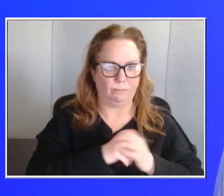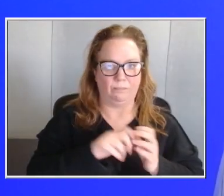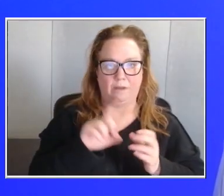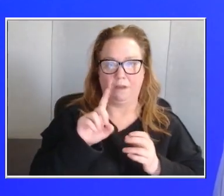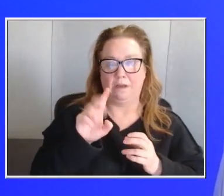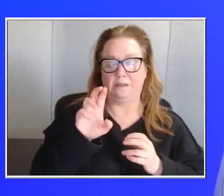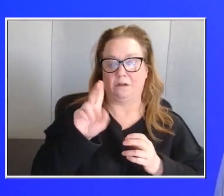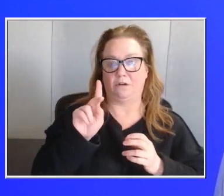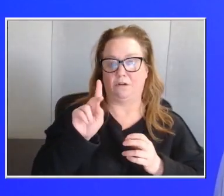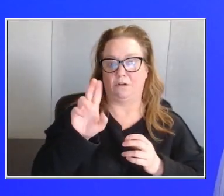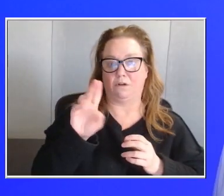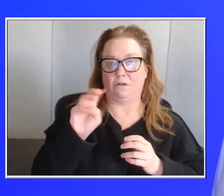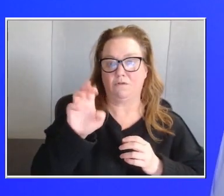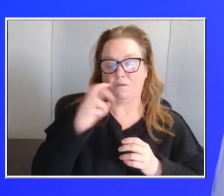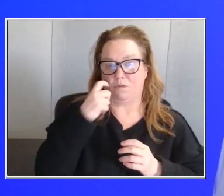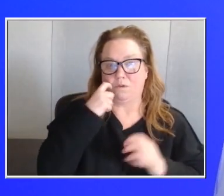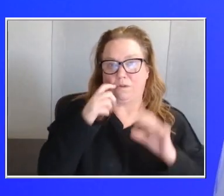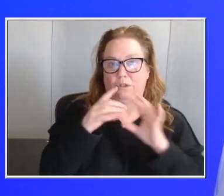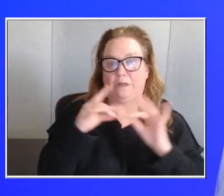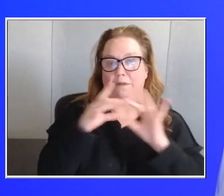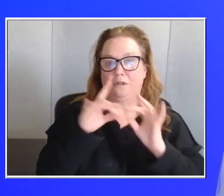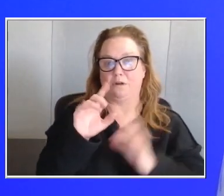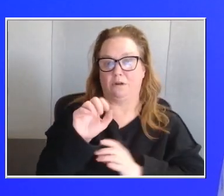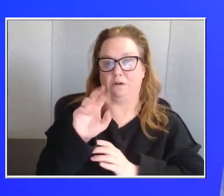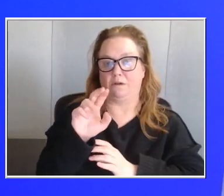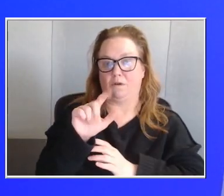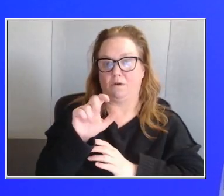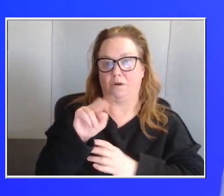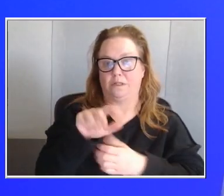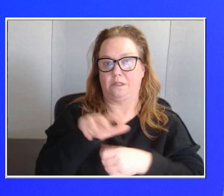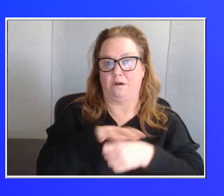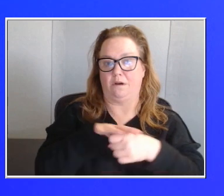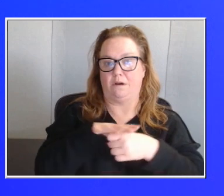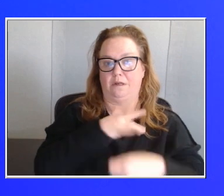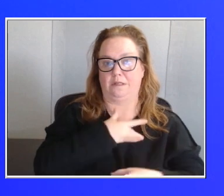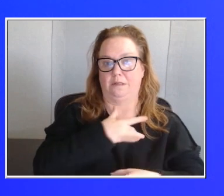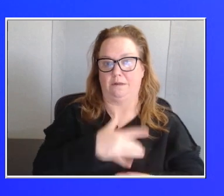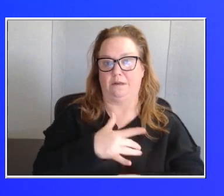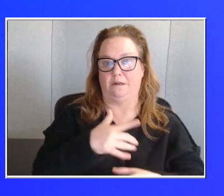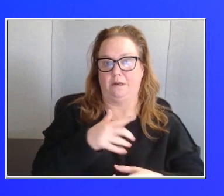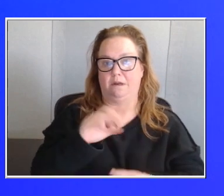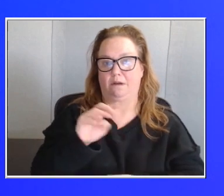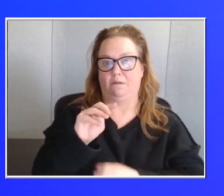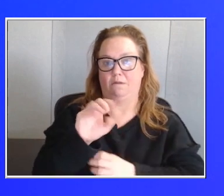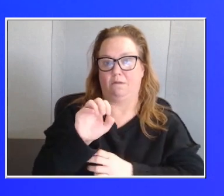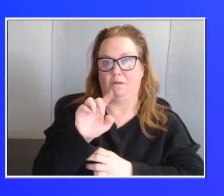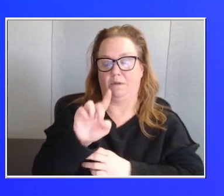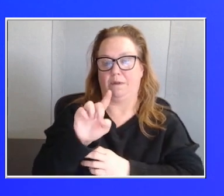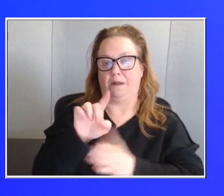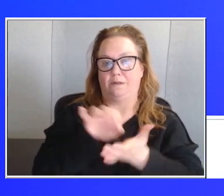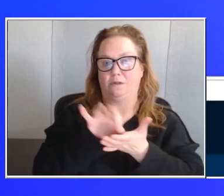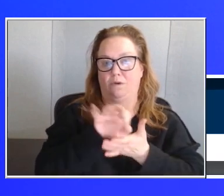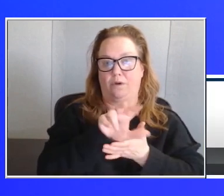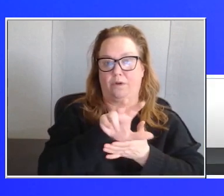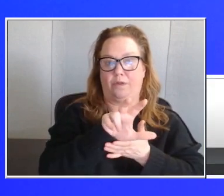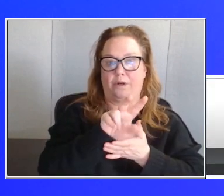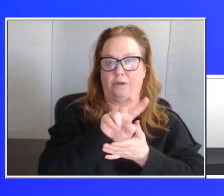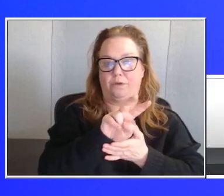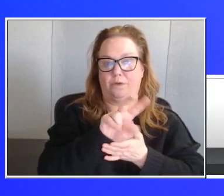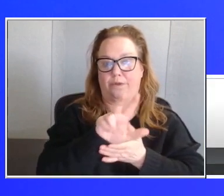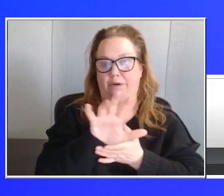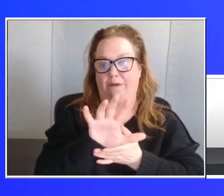earlier, is that the organs in our area are usually allocated to people with Meld scores 32, 35. So